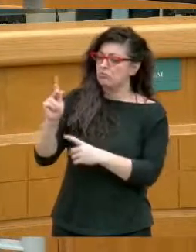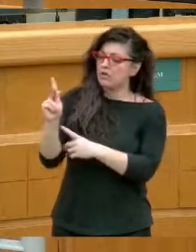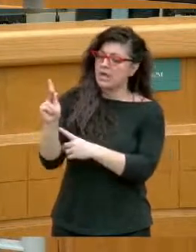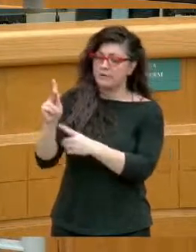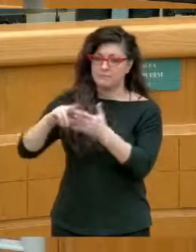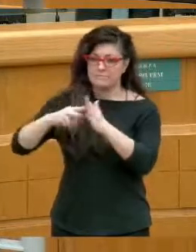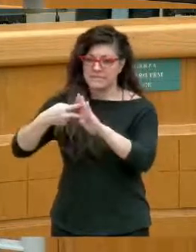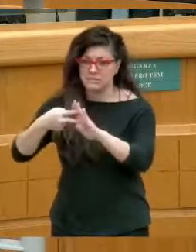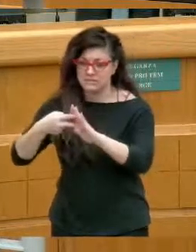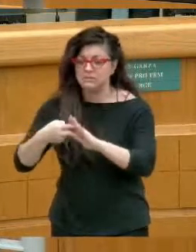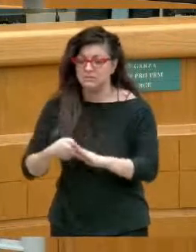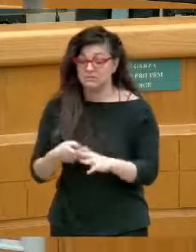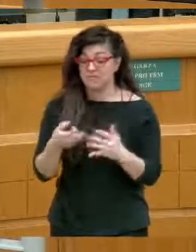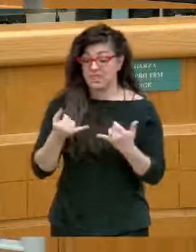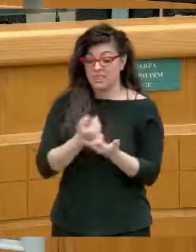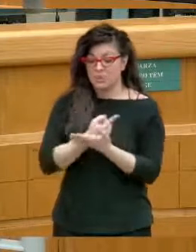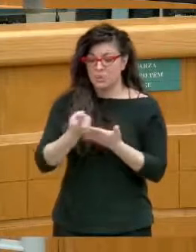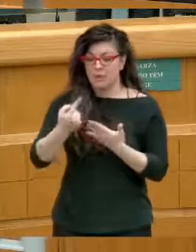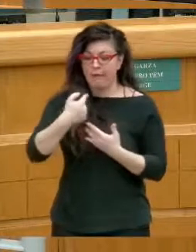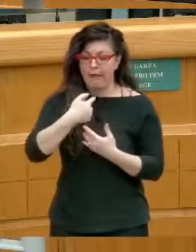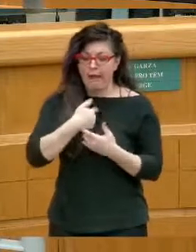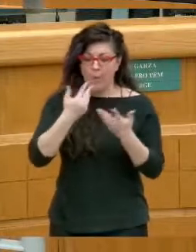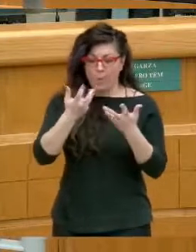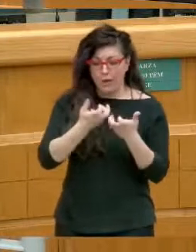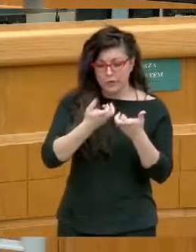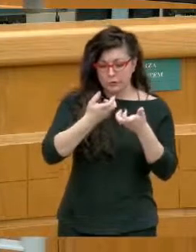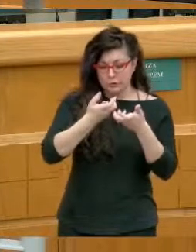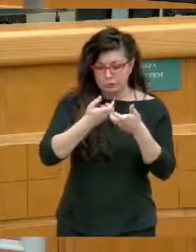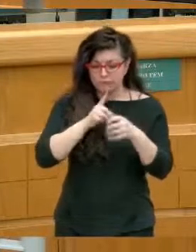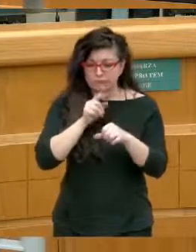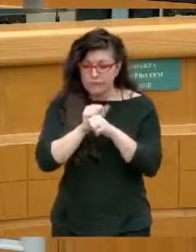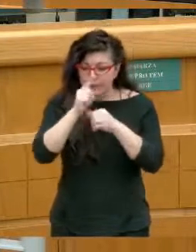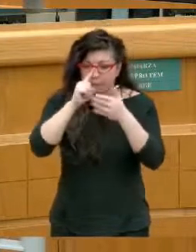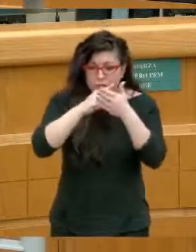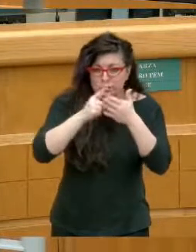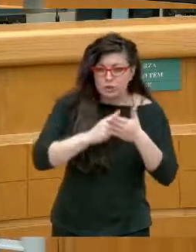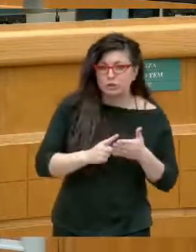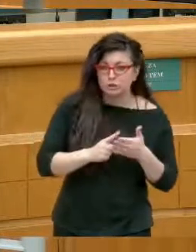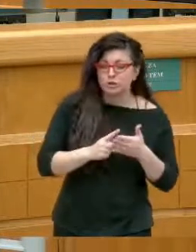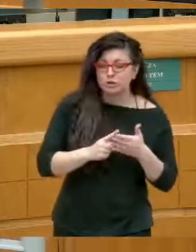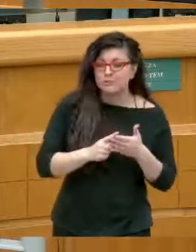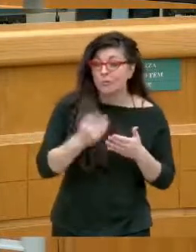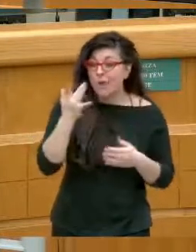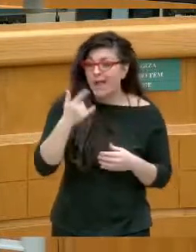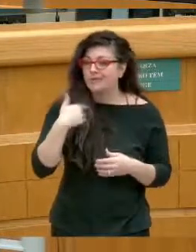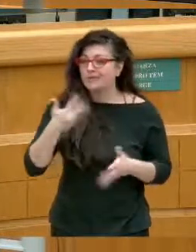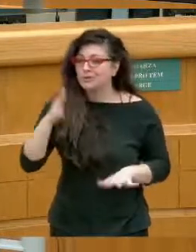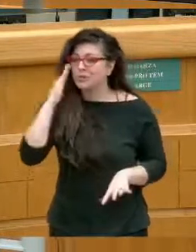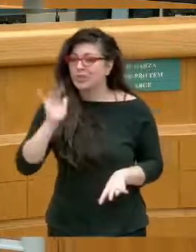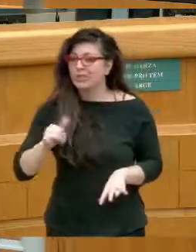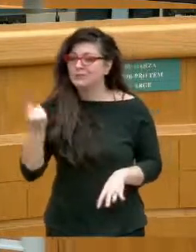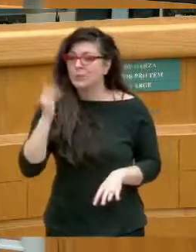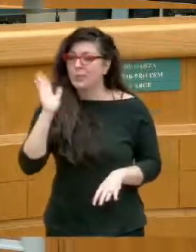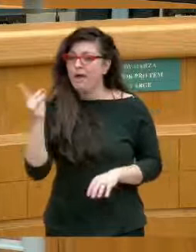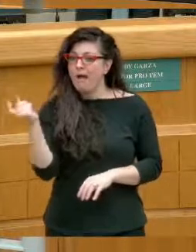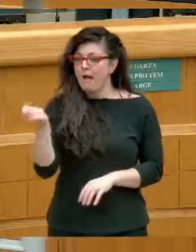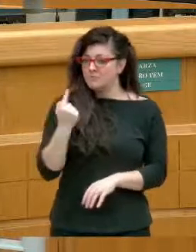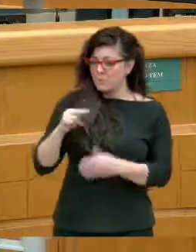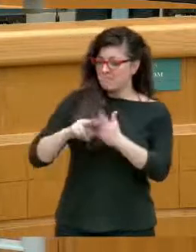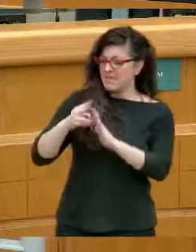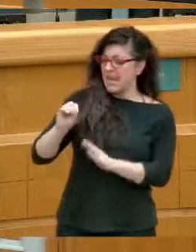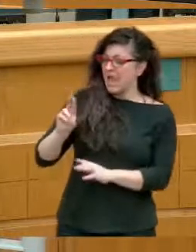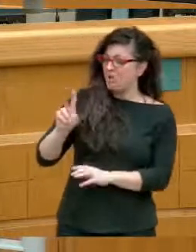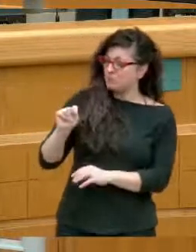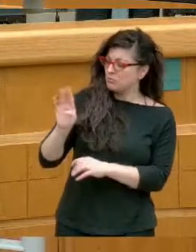did myself this week because I was positive somebody was going to ask me that, and Manager Zanoni did ask me that earlier today.